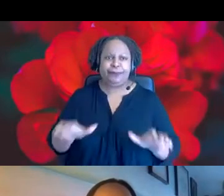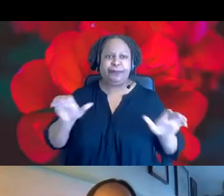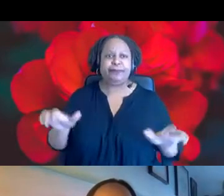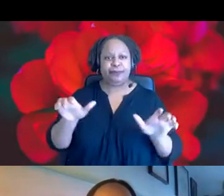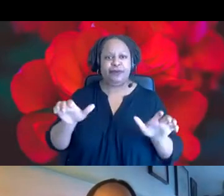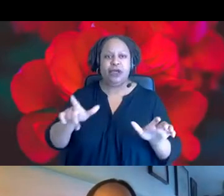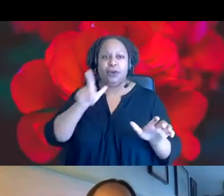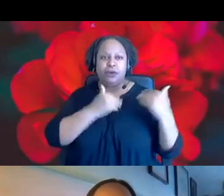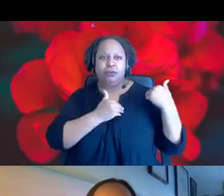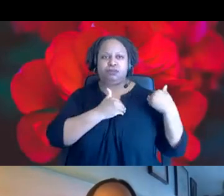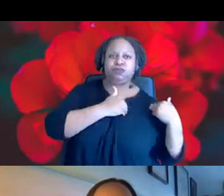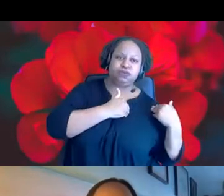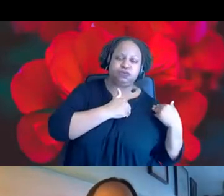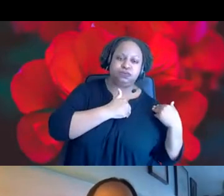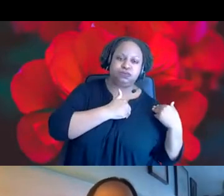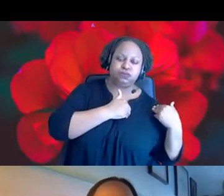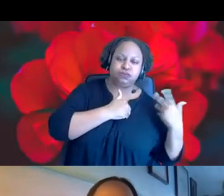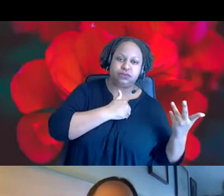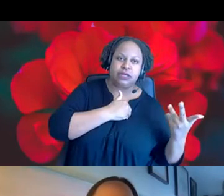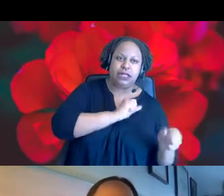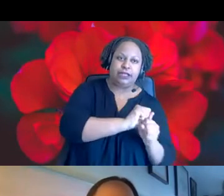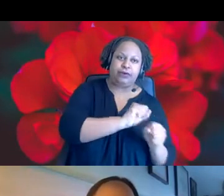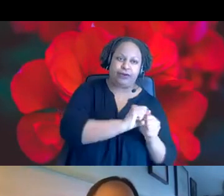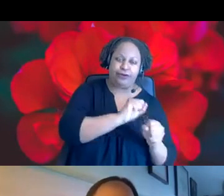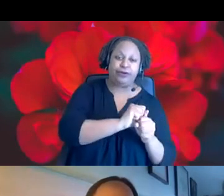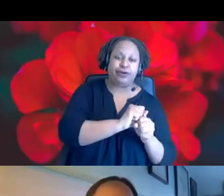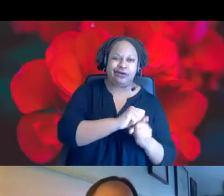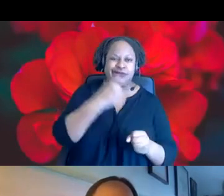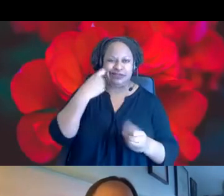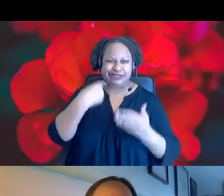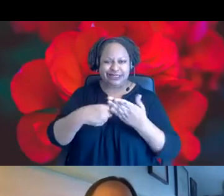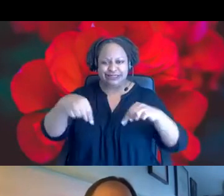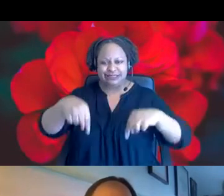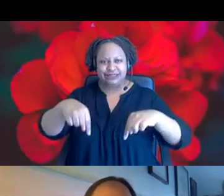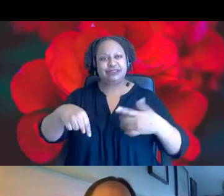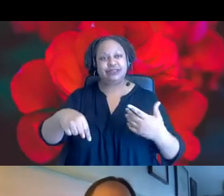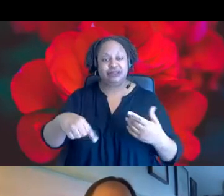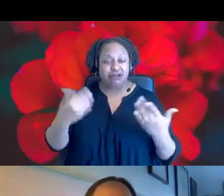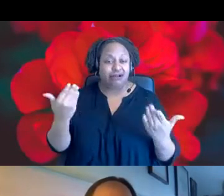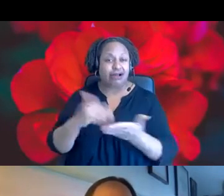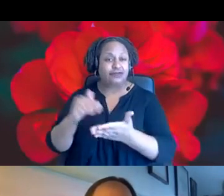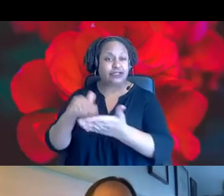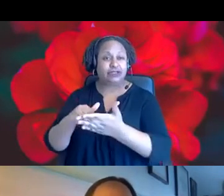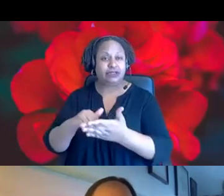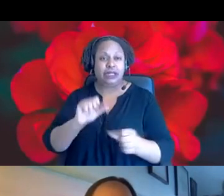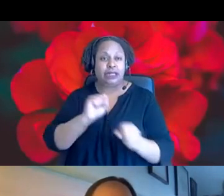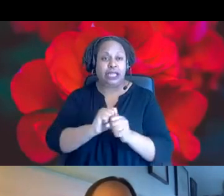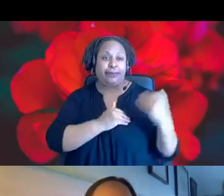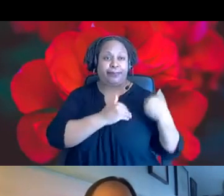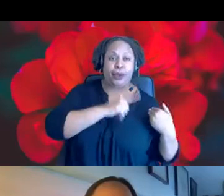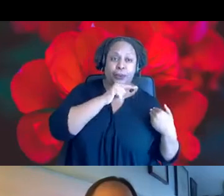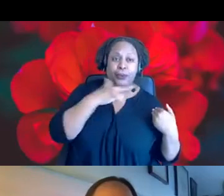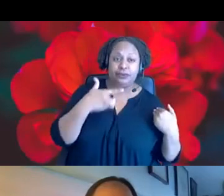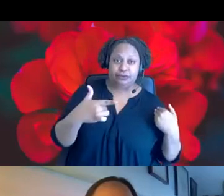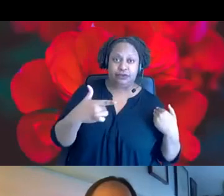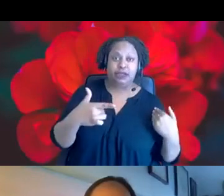the cost of the labor, as was mentioned on the call, in a lot of instances, in order